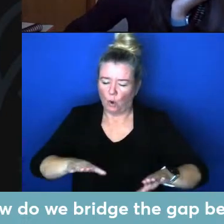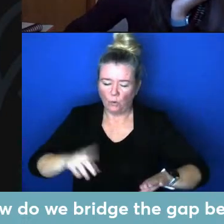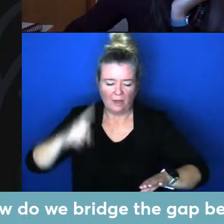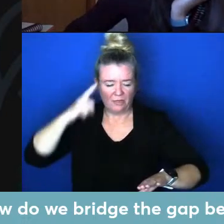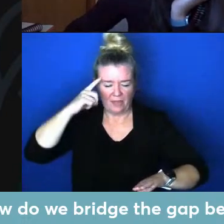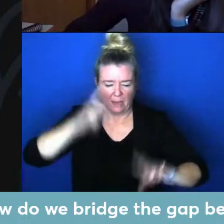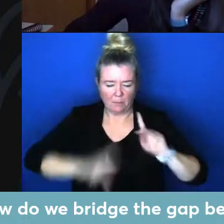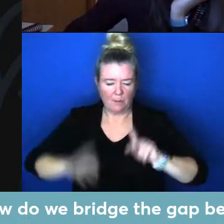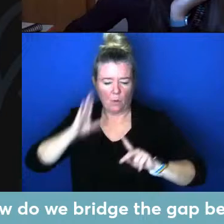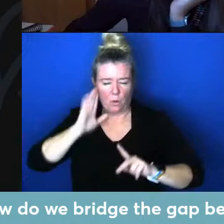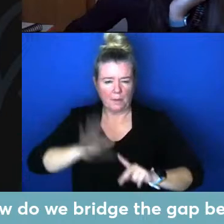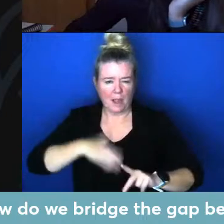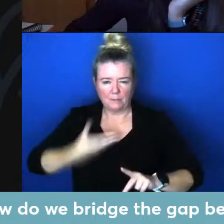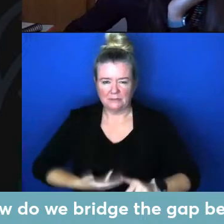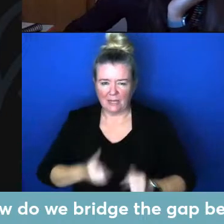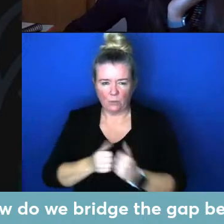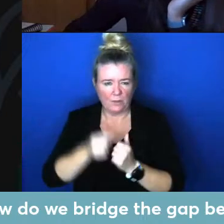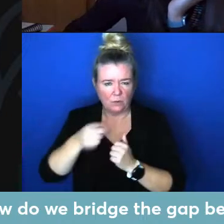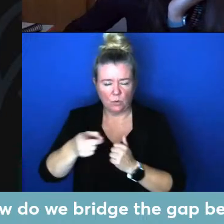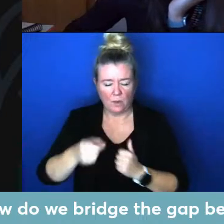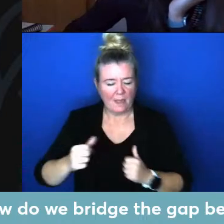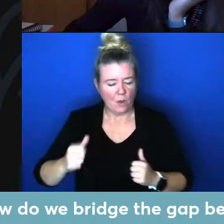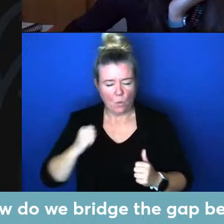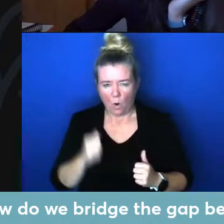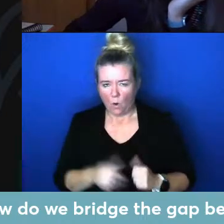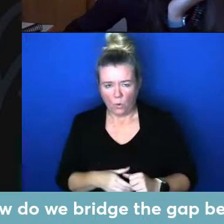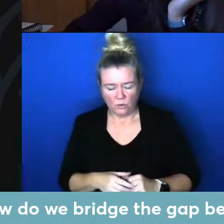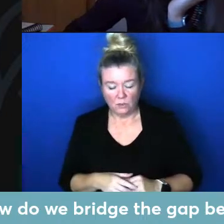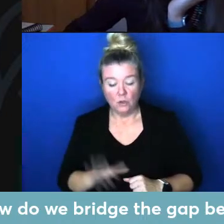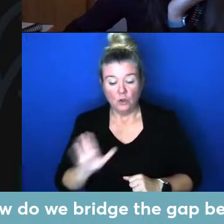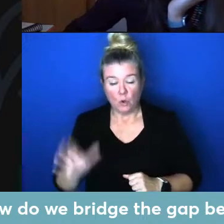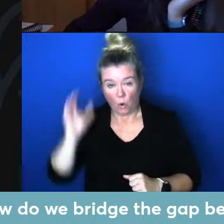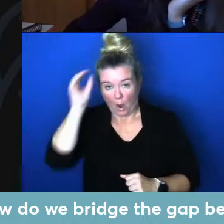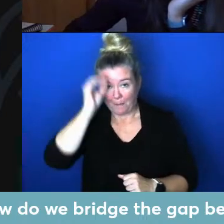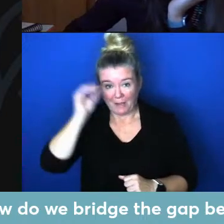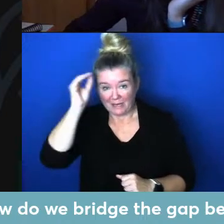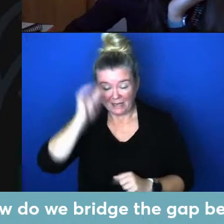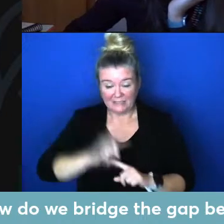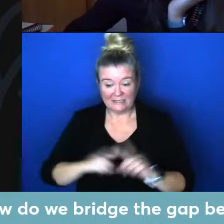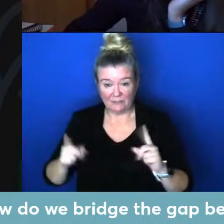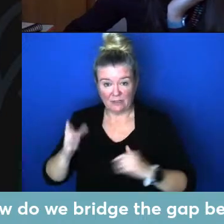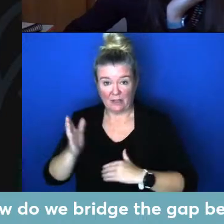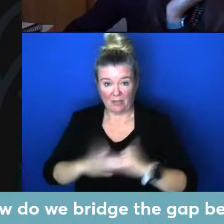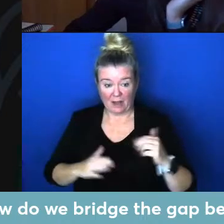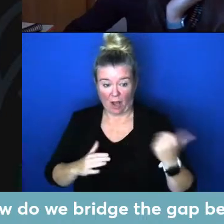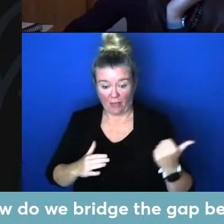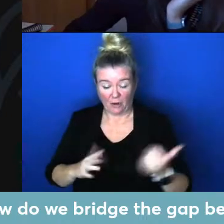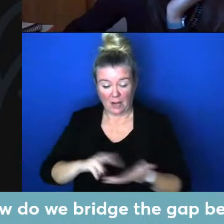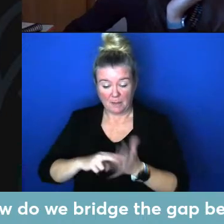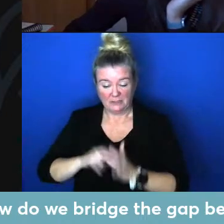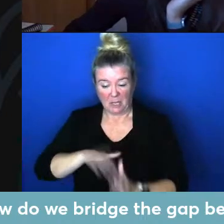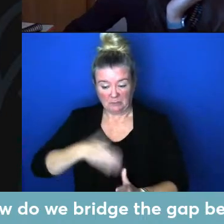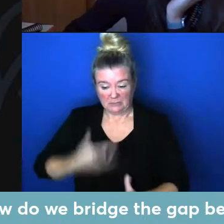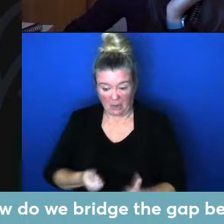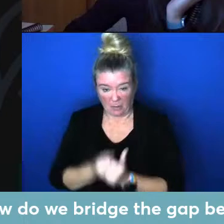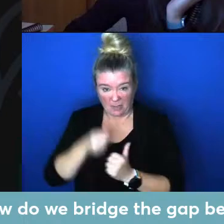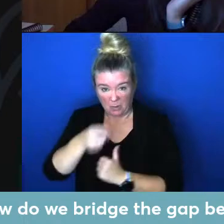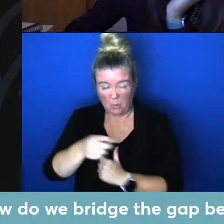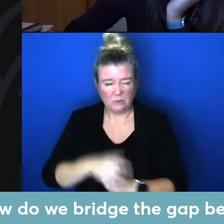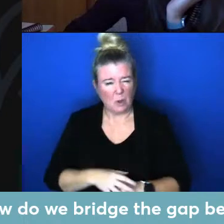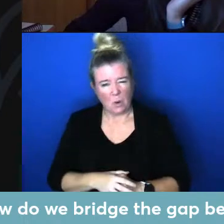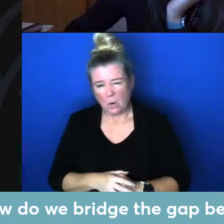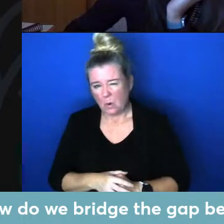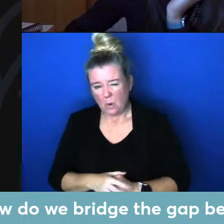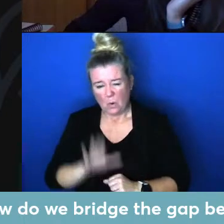people are going to be upset that your opinion is different, or that your